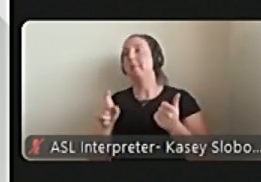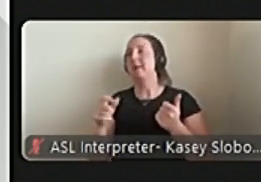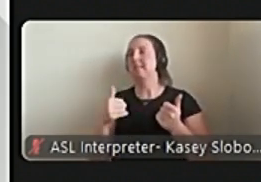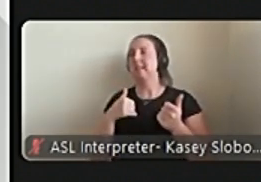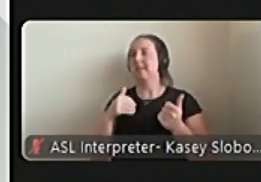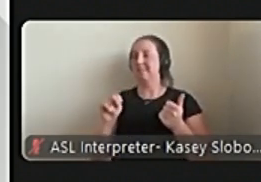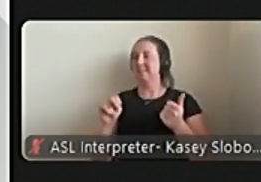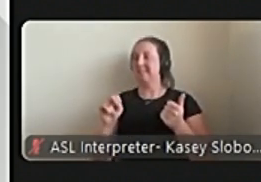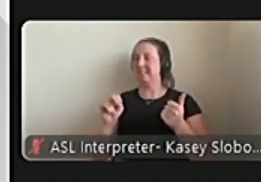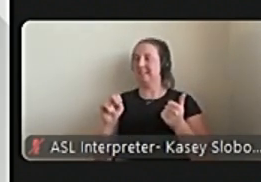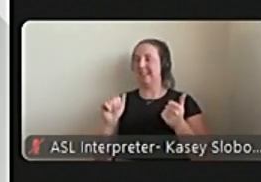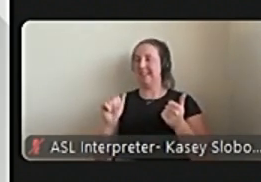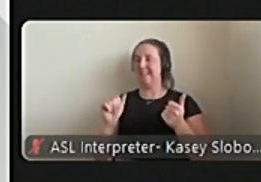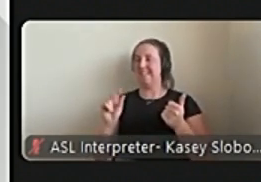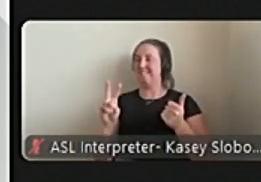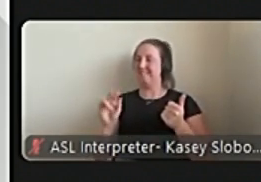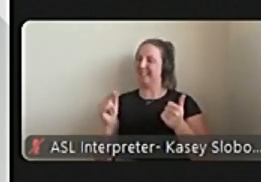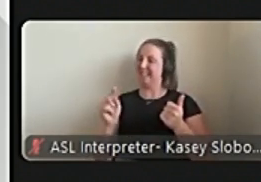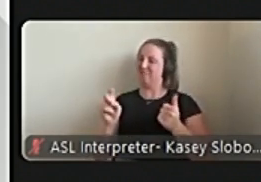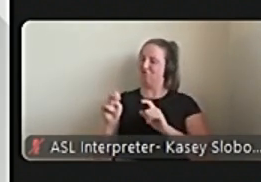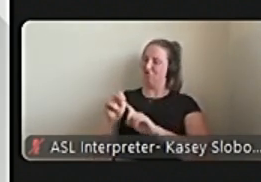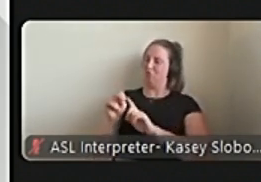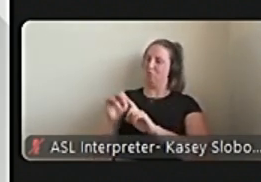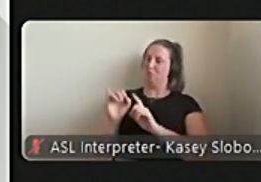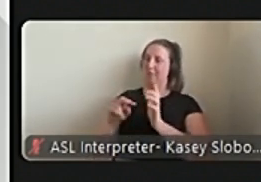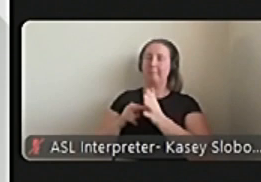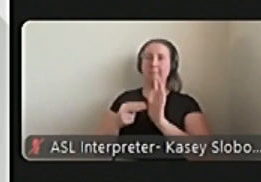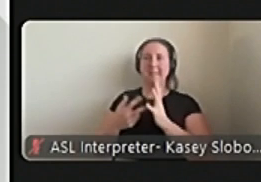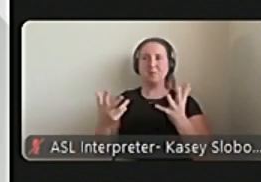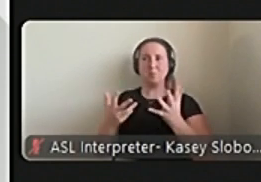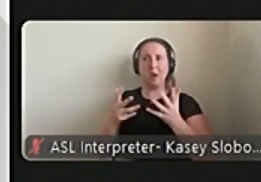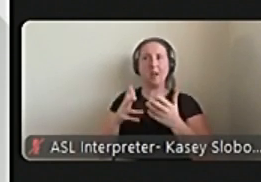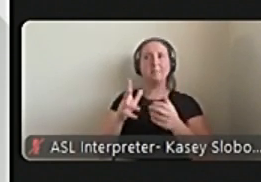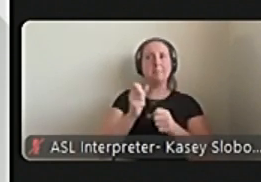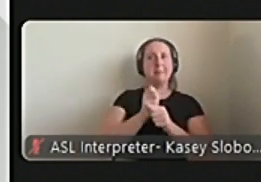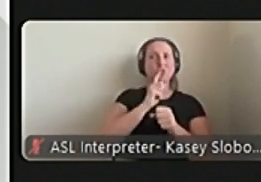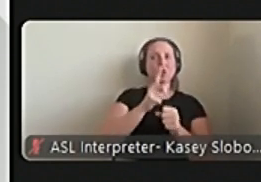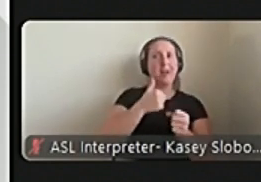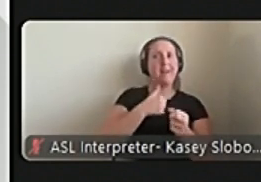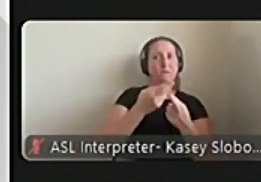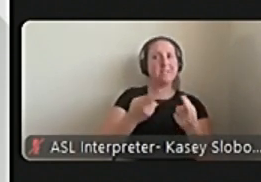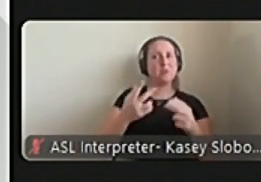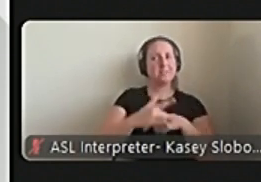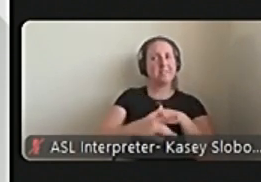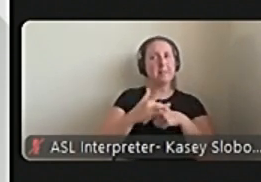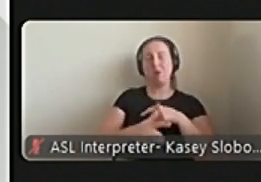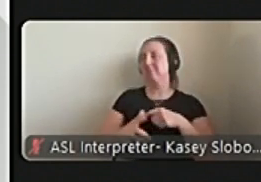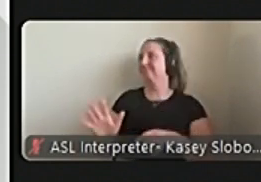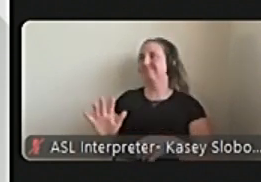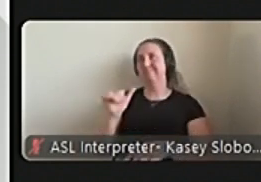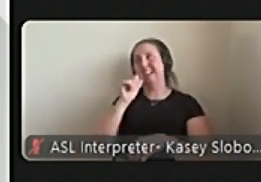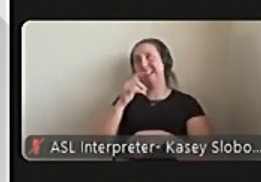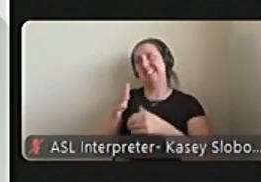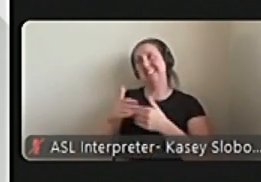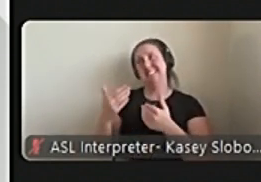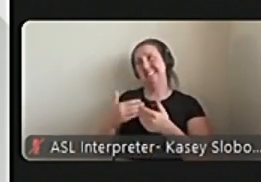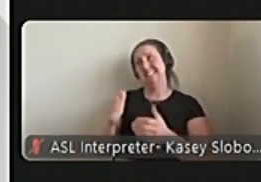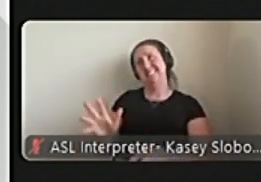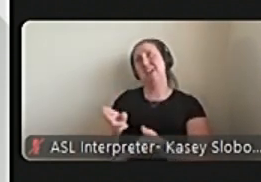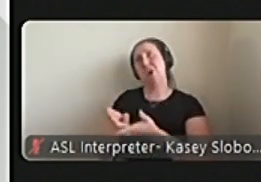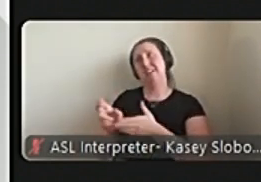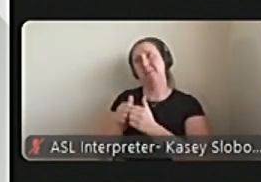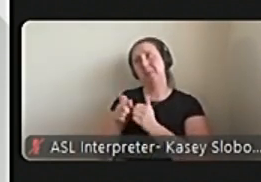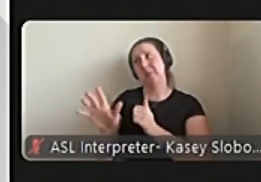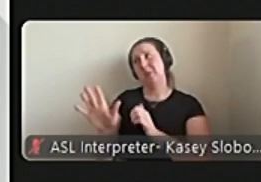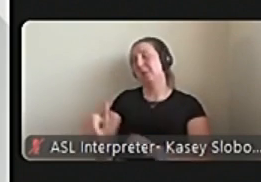I know a navigation of those resources no matter where they're at. Yeah, and that's not easy. You know. I'm gonna be honest with you. No, it isn't. It Like, isn't.